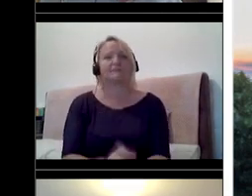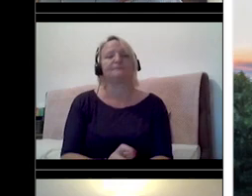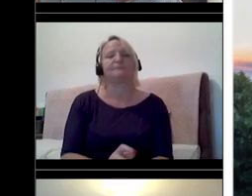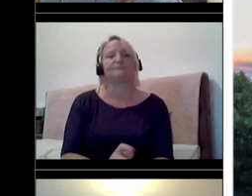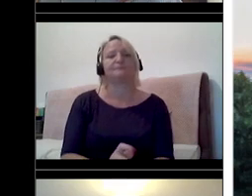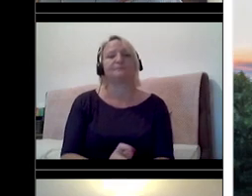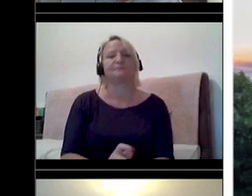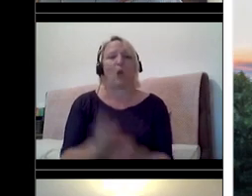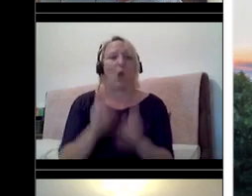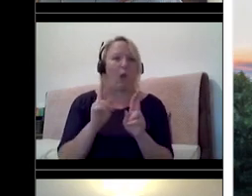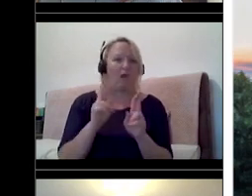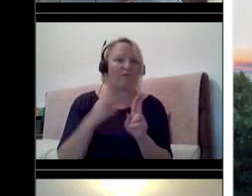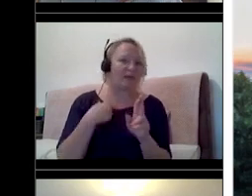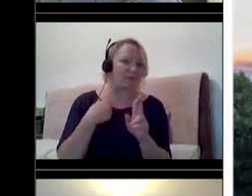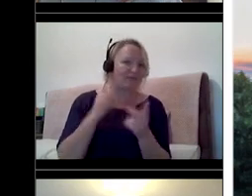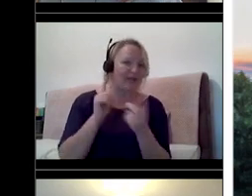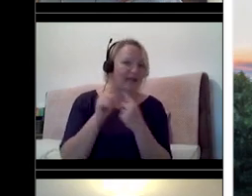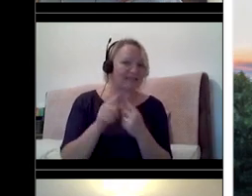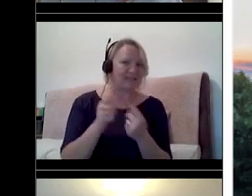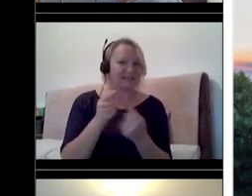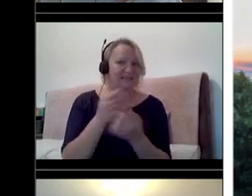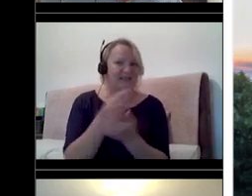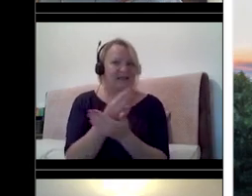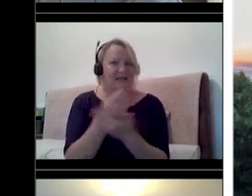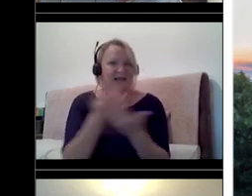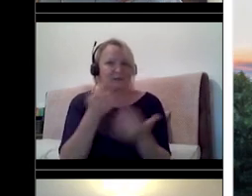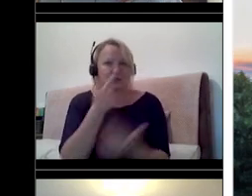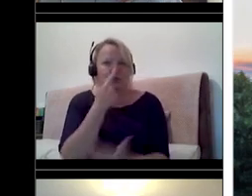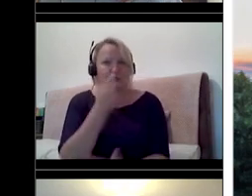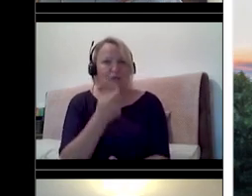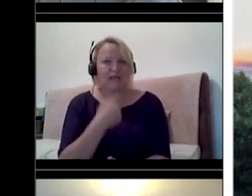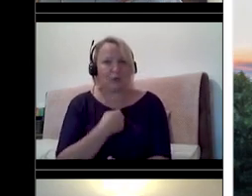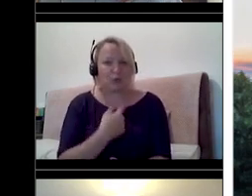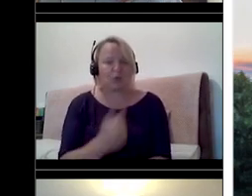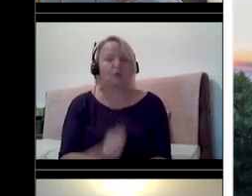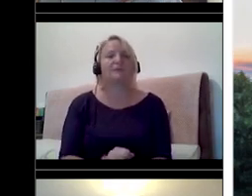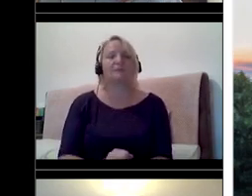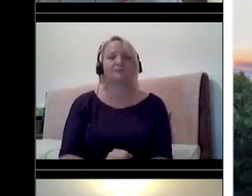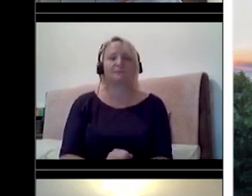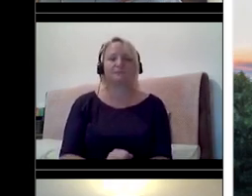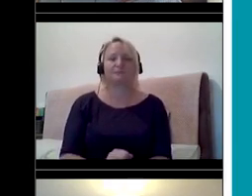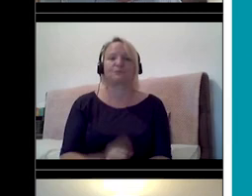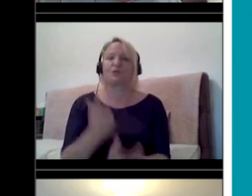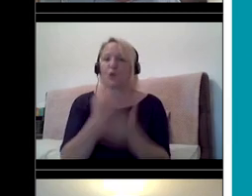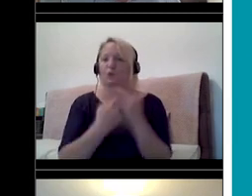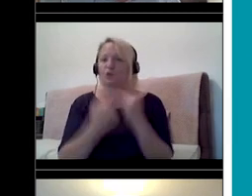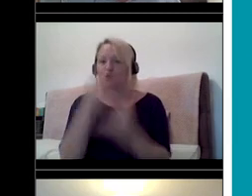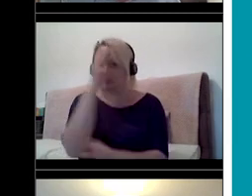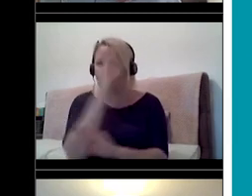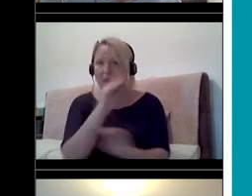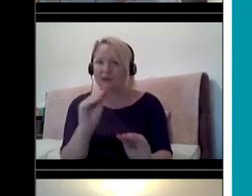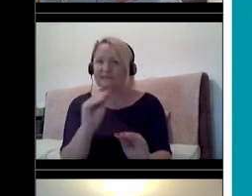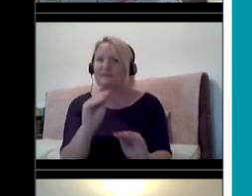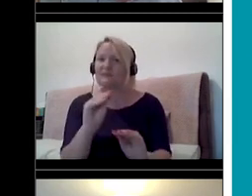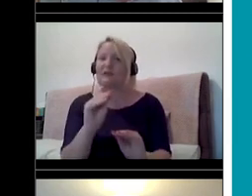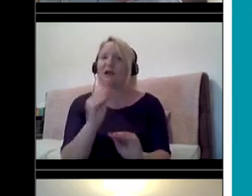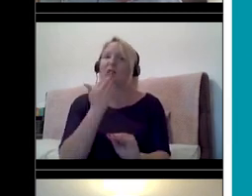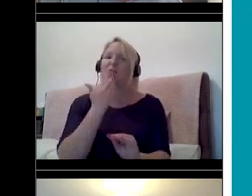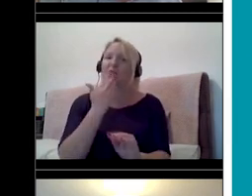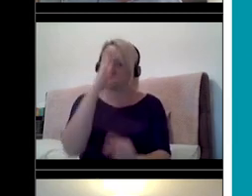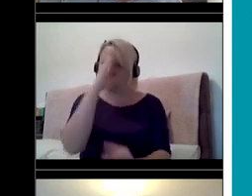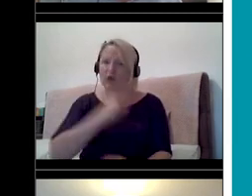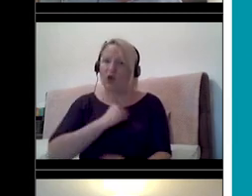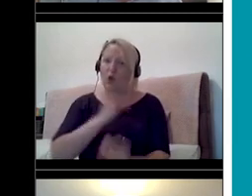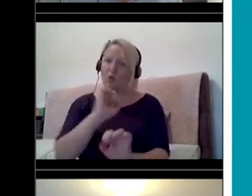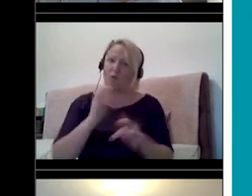we managed to get to as many as we possibly could. Just a reminder, please do let us know your views on our